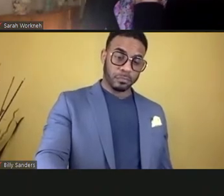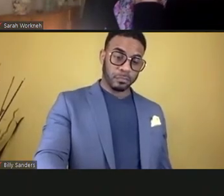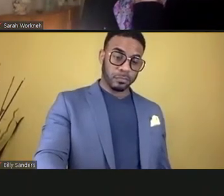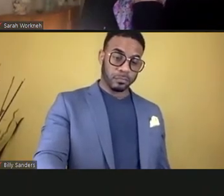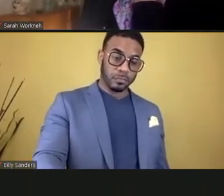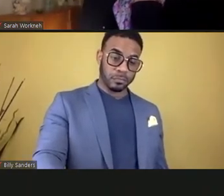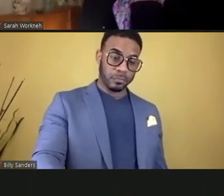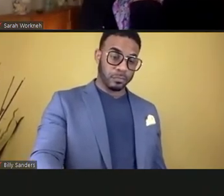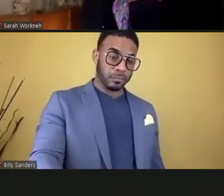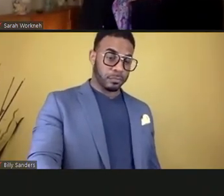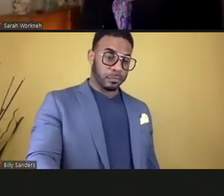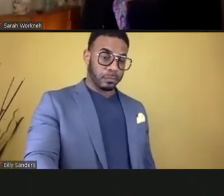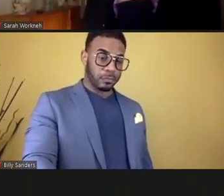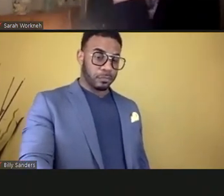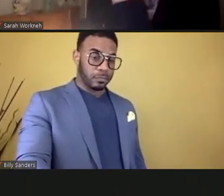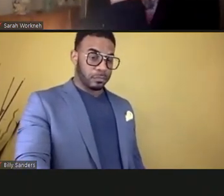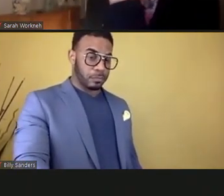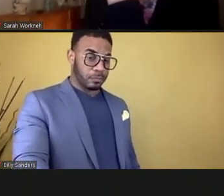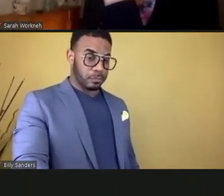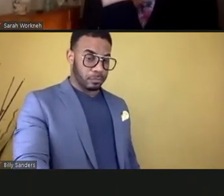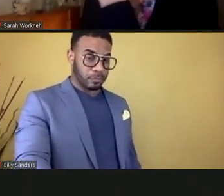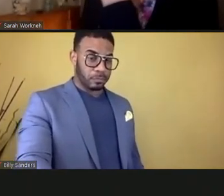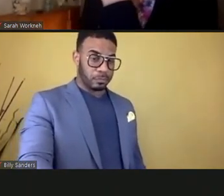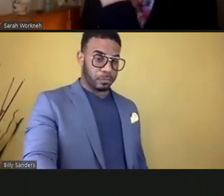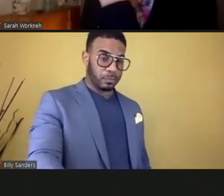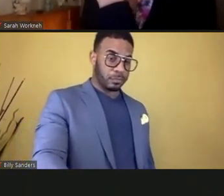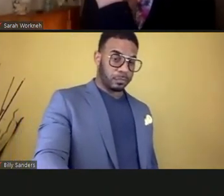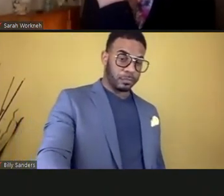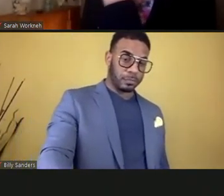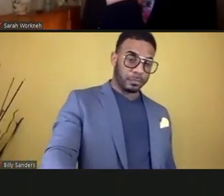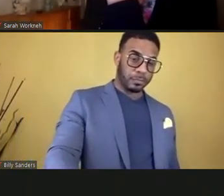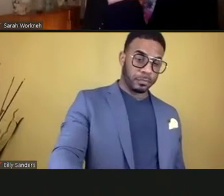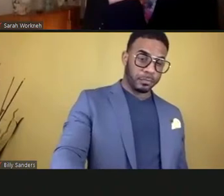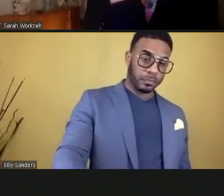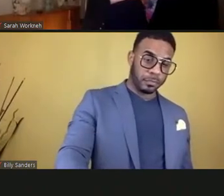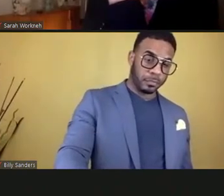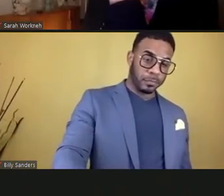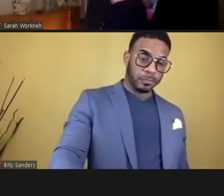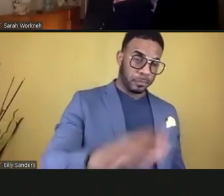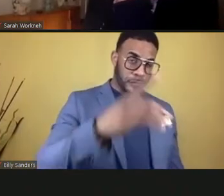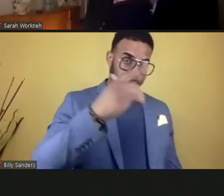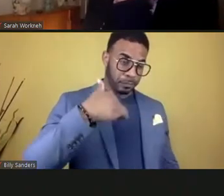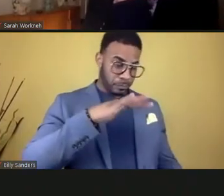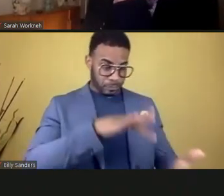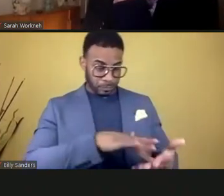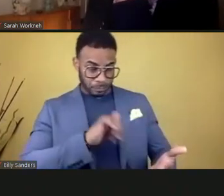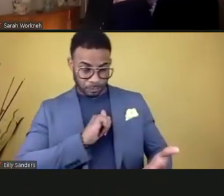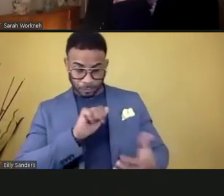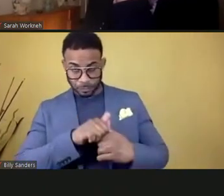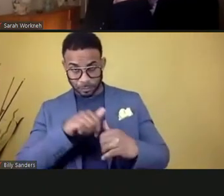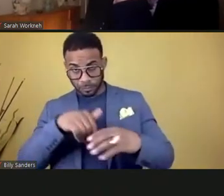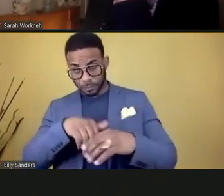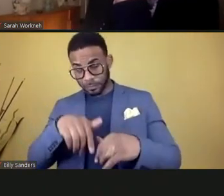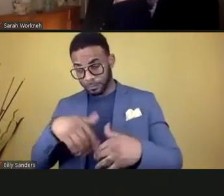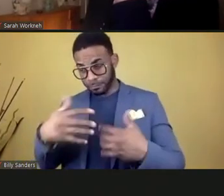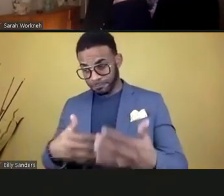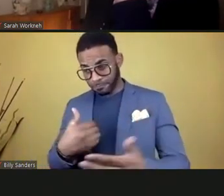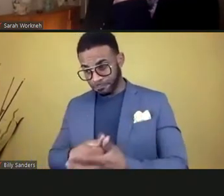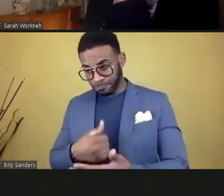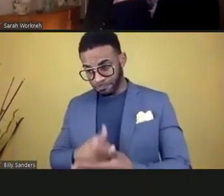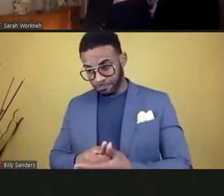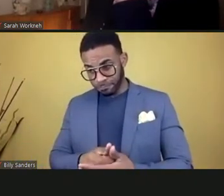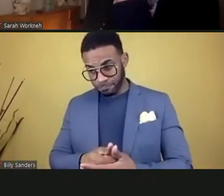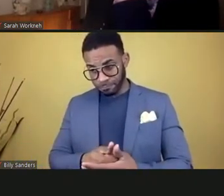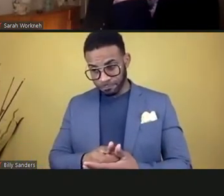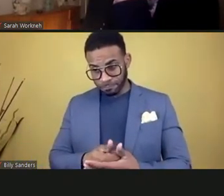I mean, I can say, you know, again, because I sort of centered myself within this